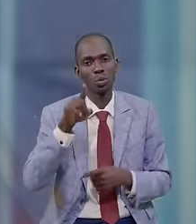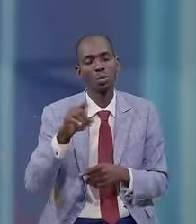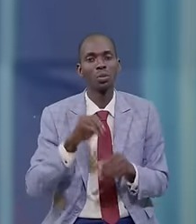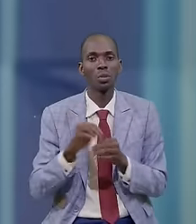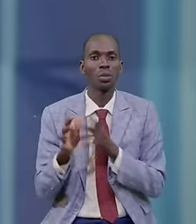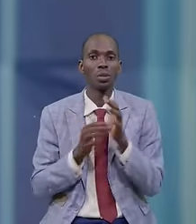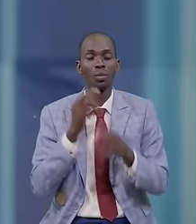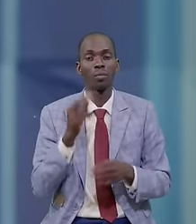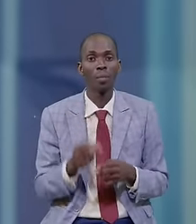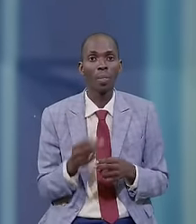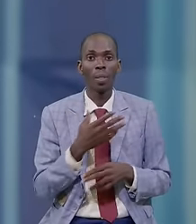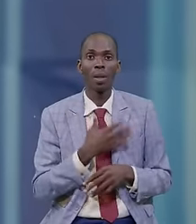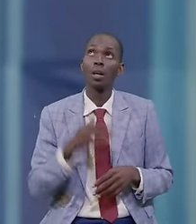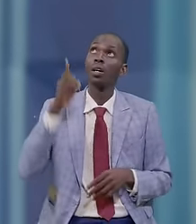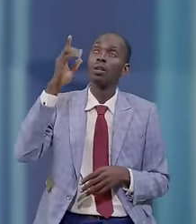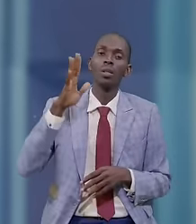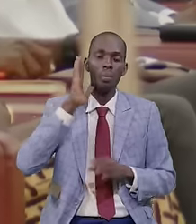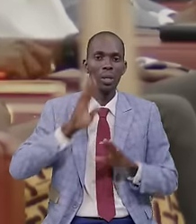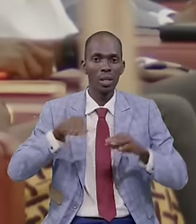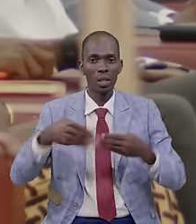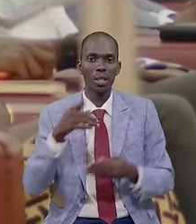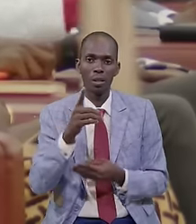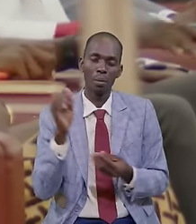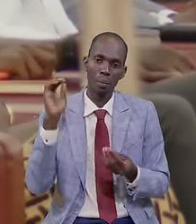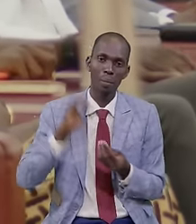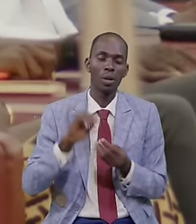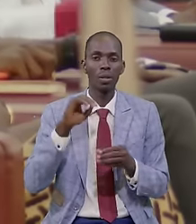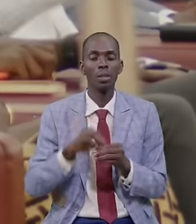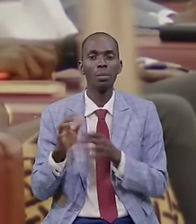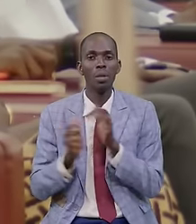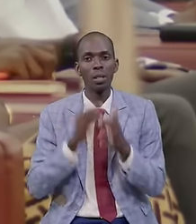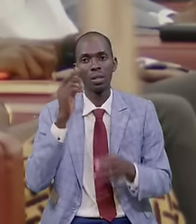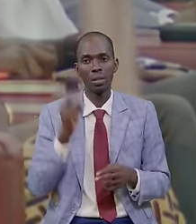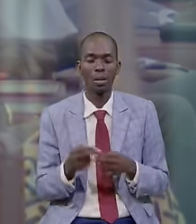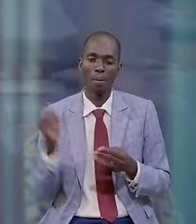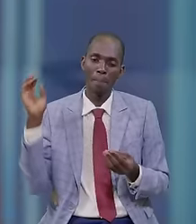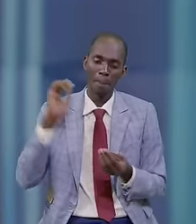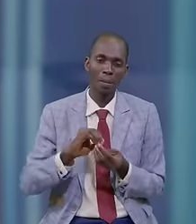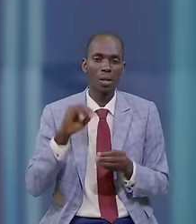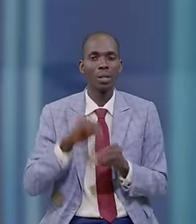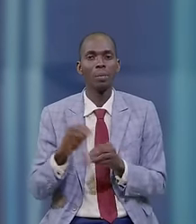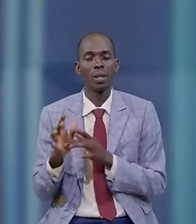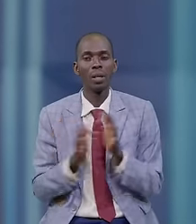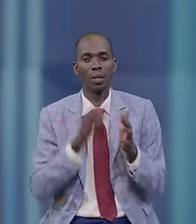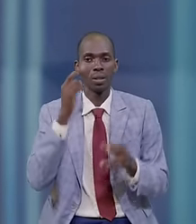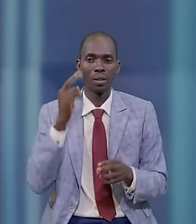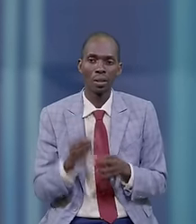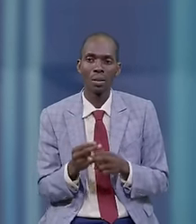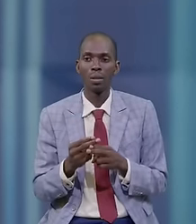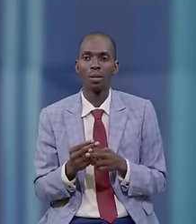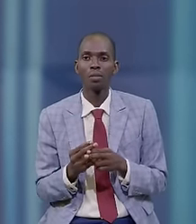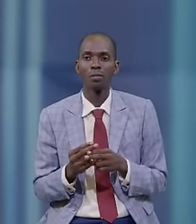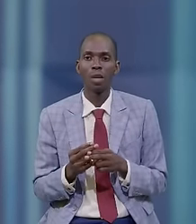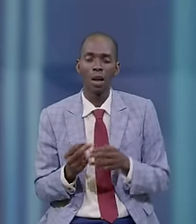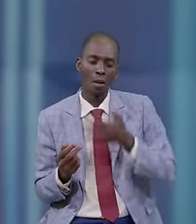God will give you more. Yeah. More. Yeah. More. Yeah. Forget